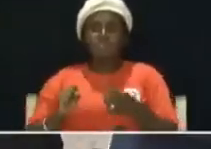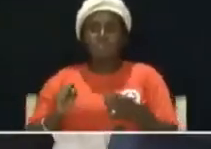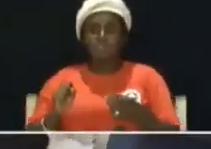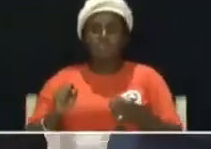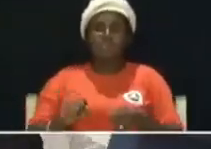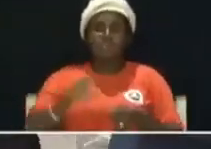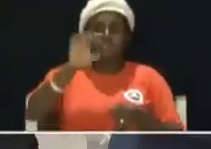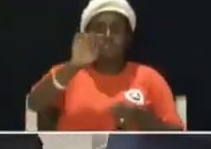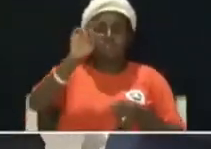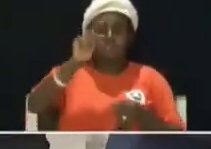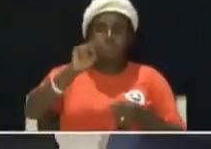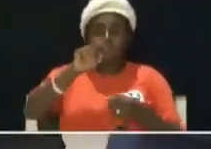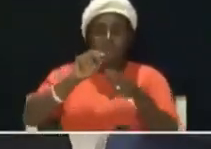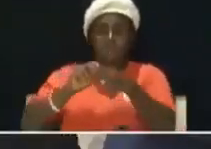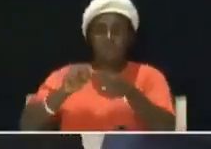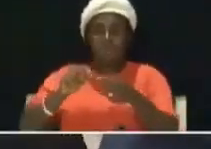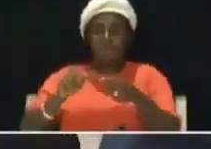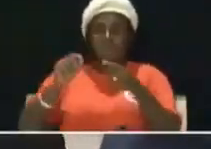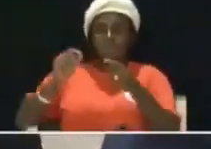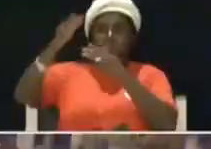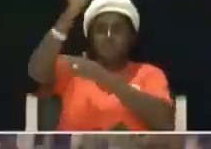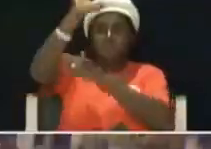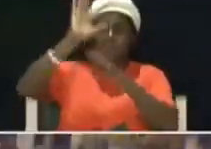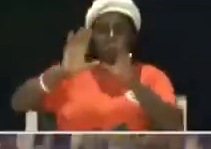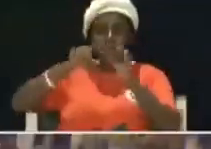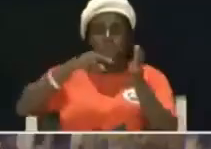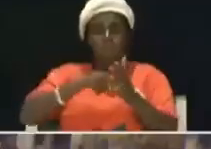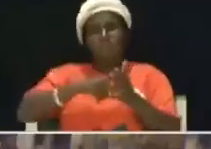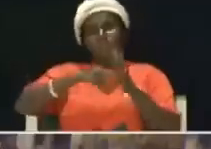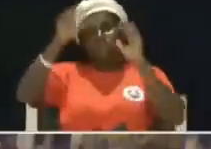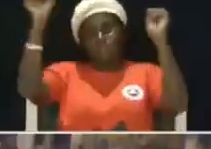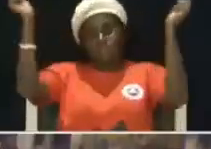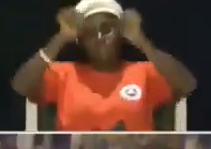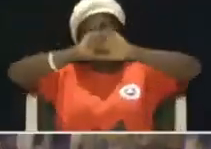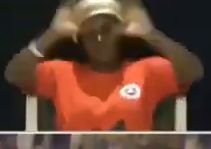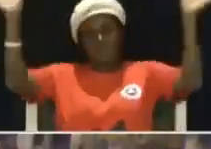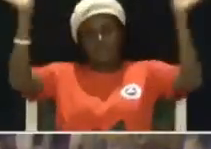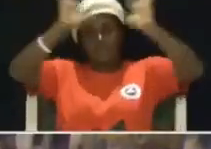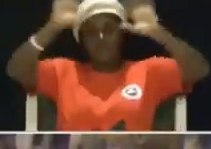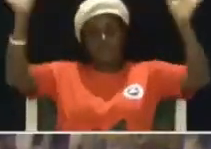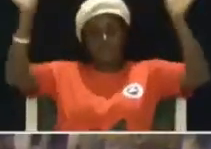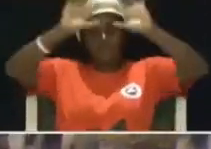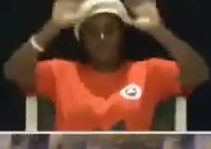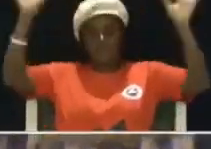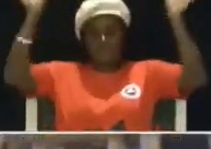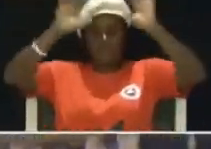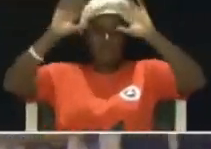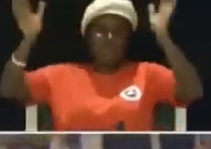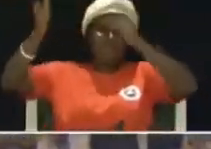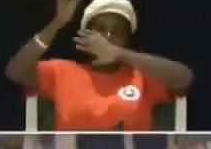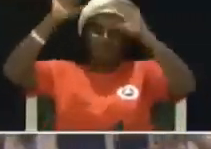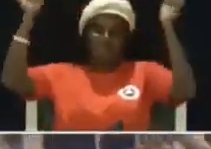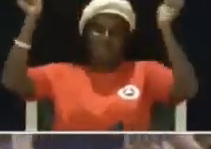Elo Gene, God's power. Somebody shout hallelujah.